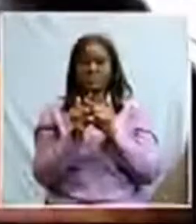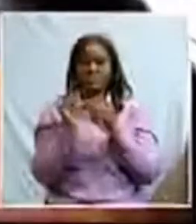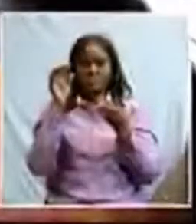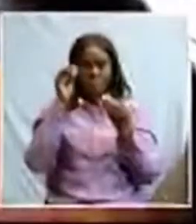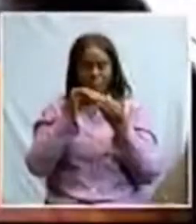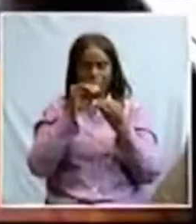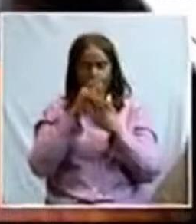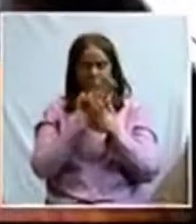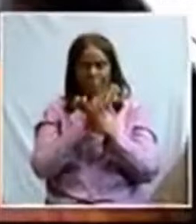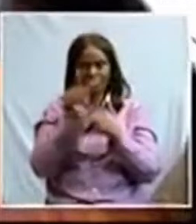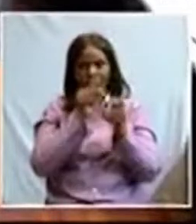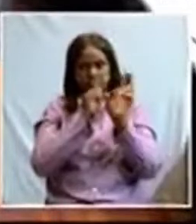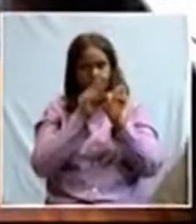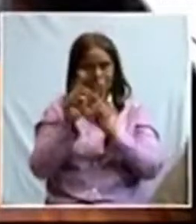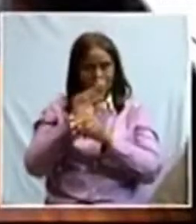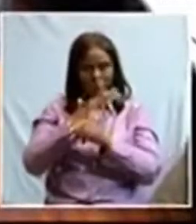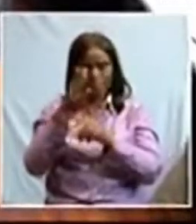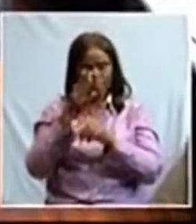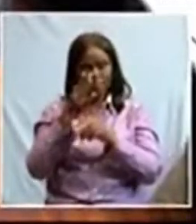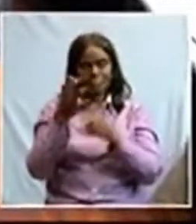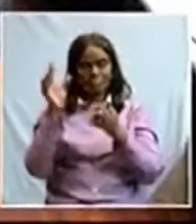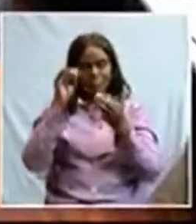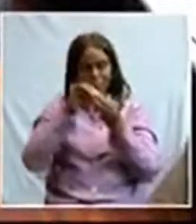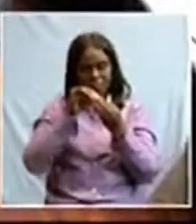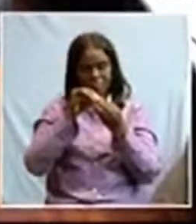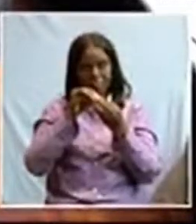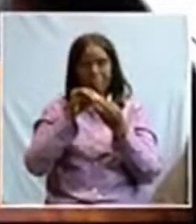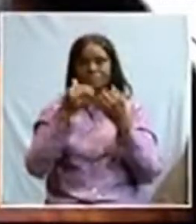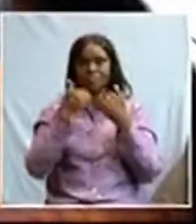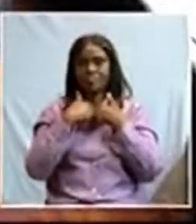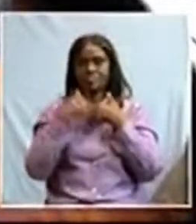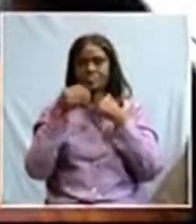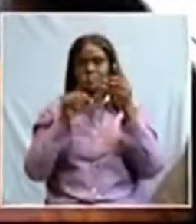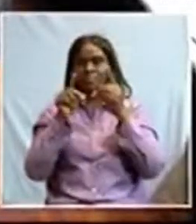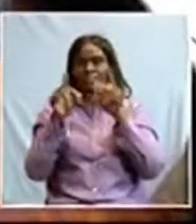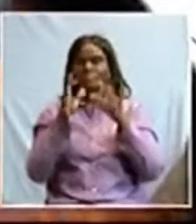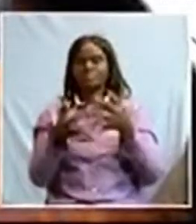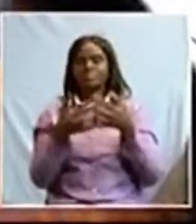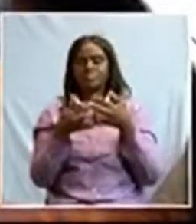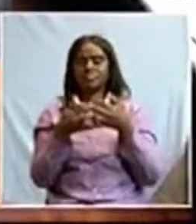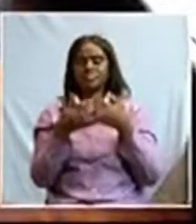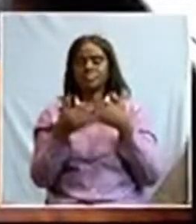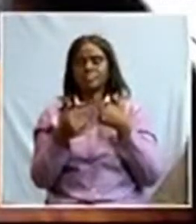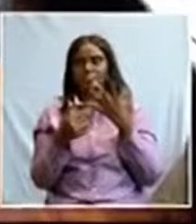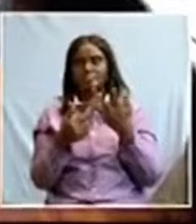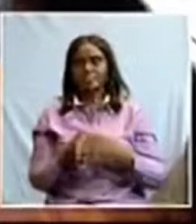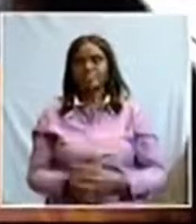Addition before you respond? Just the addition. Do we have the direct engineering here?